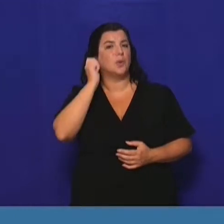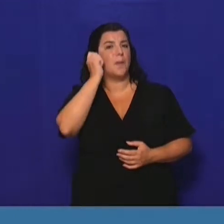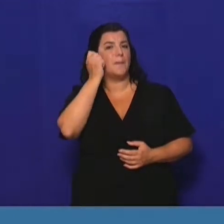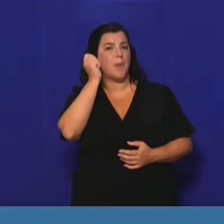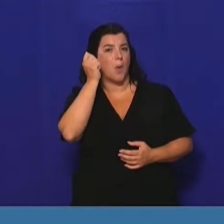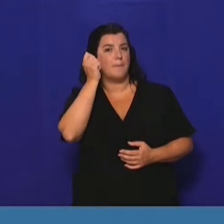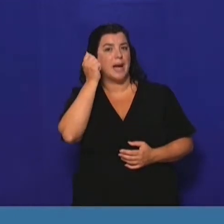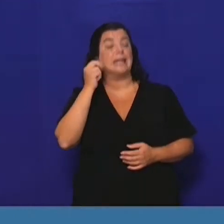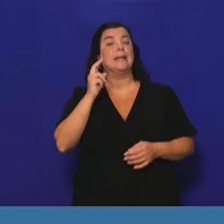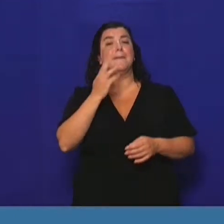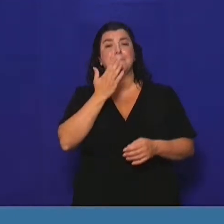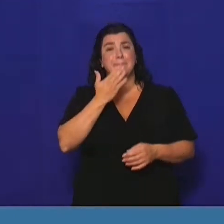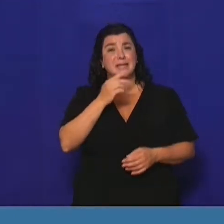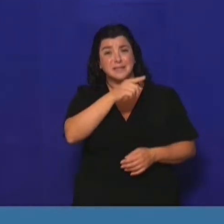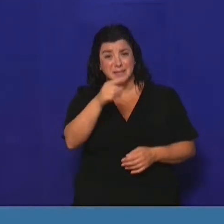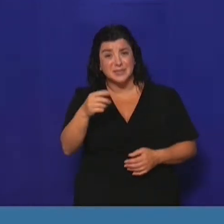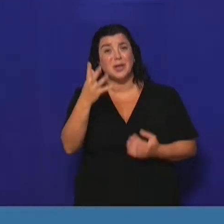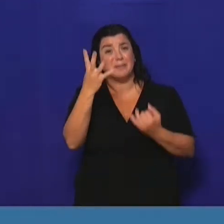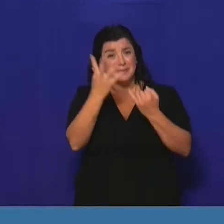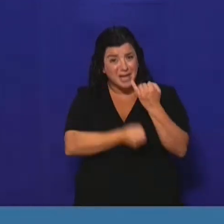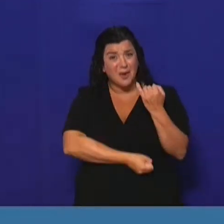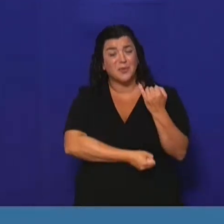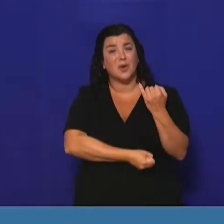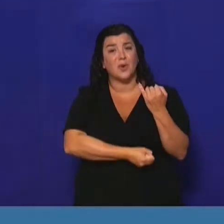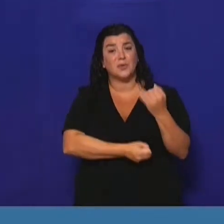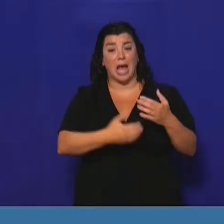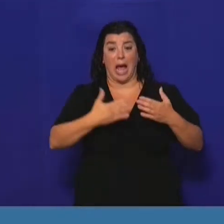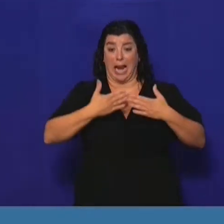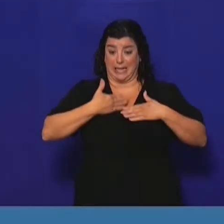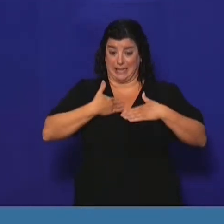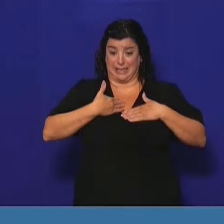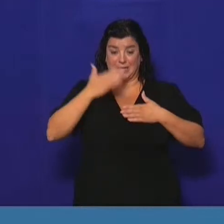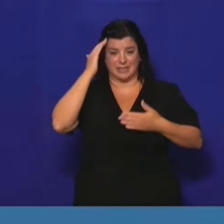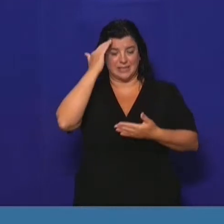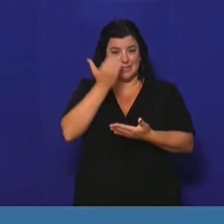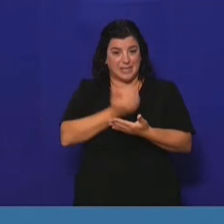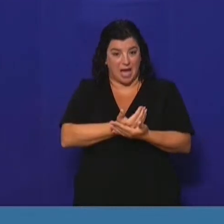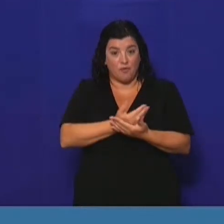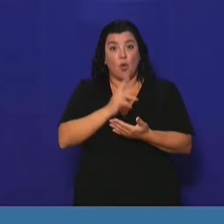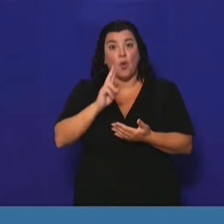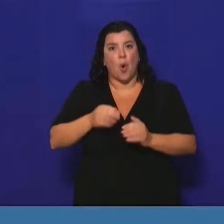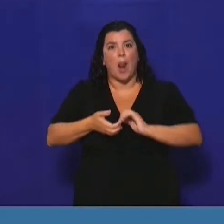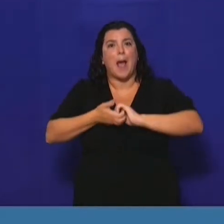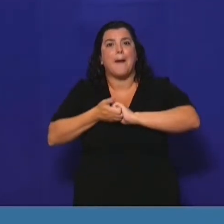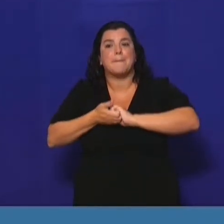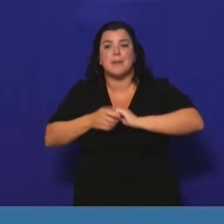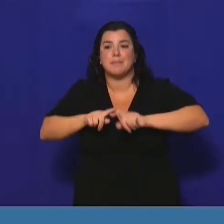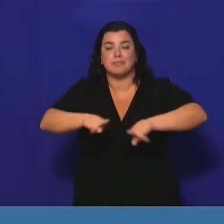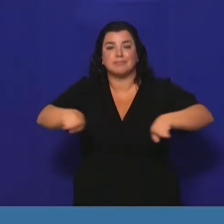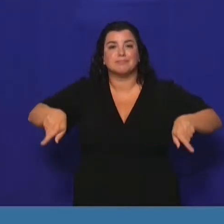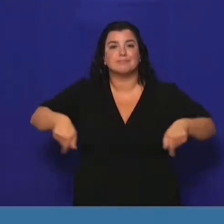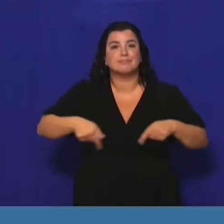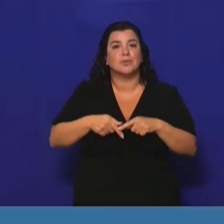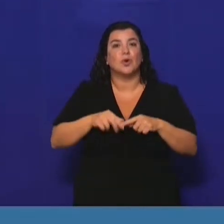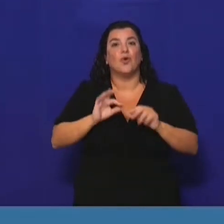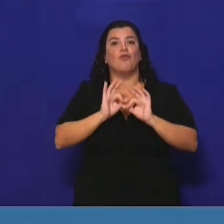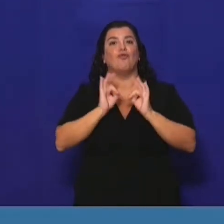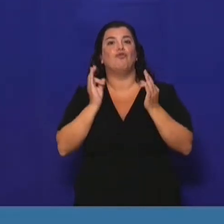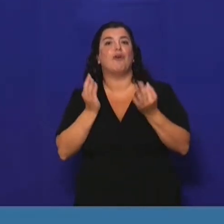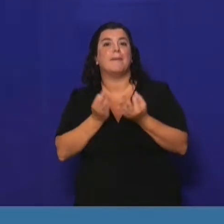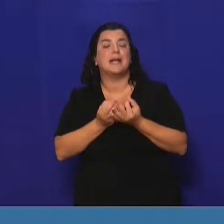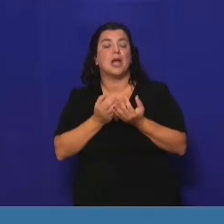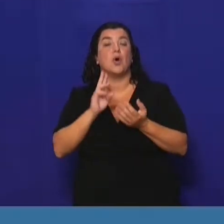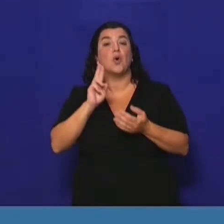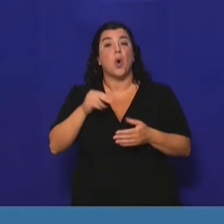din l-app jiddownloadja għaliex kemm għalik kemm għal dawk il-ħbieb li inti tkun magħhom imma anke biex nikkontrollaw is-sitwazzjoni